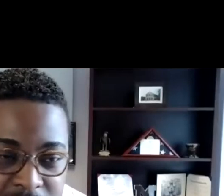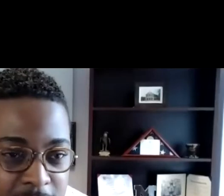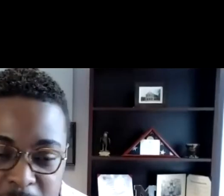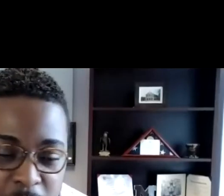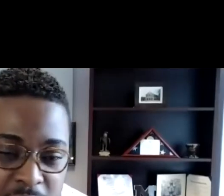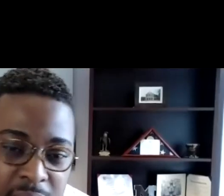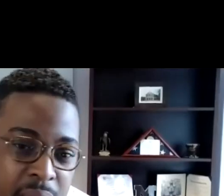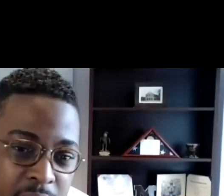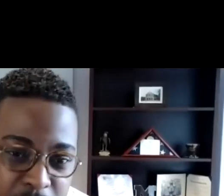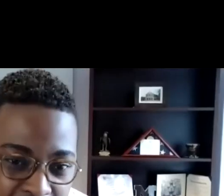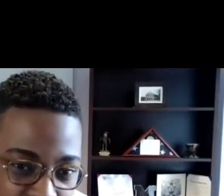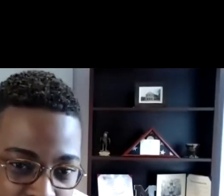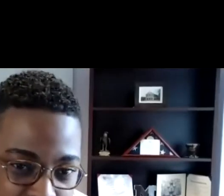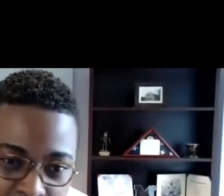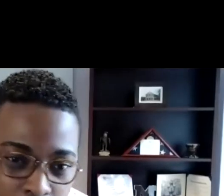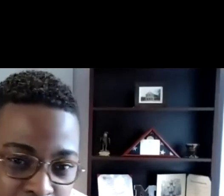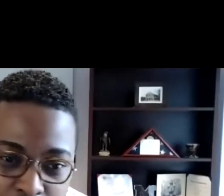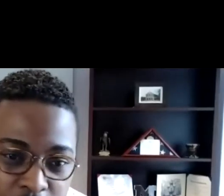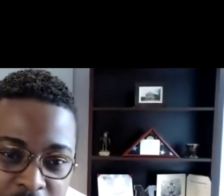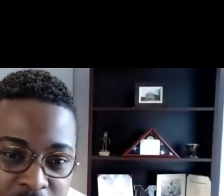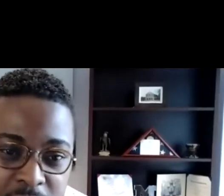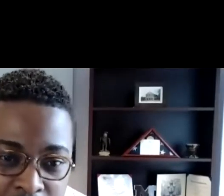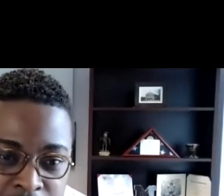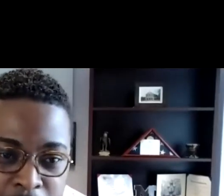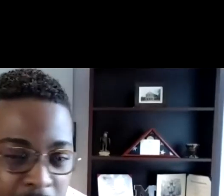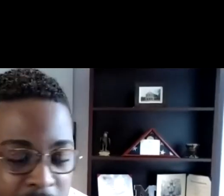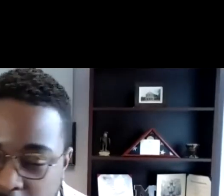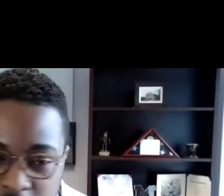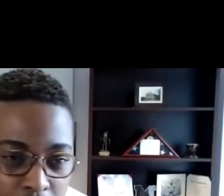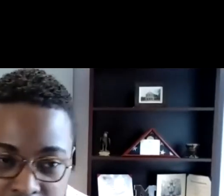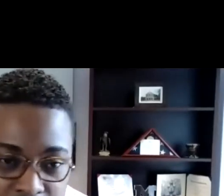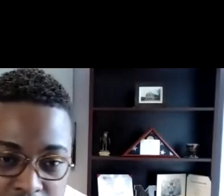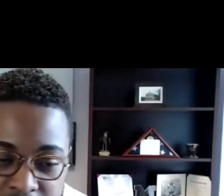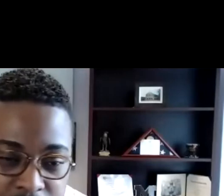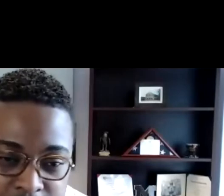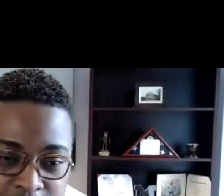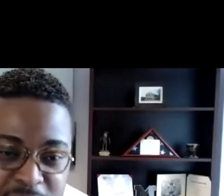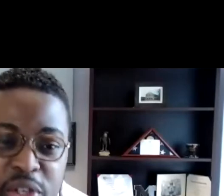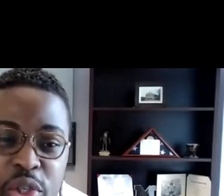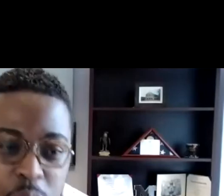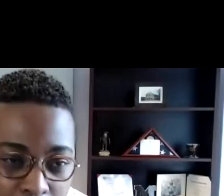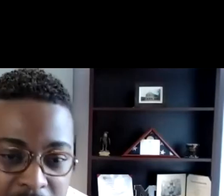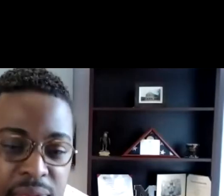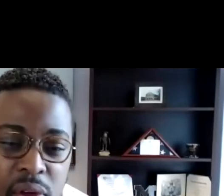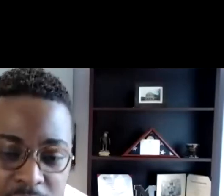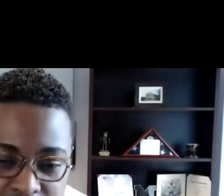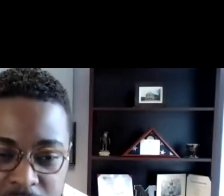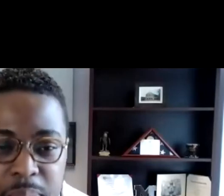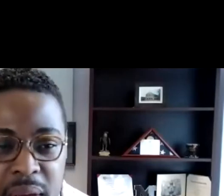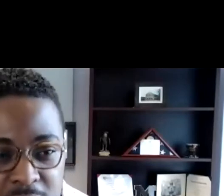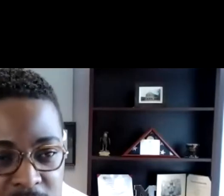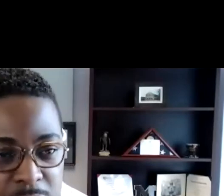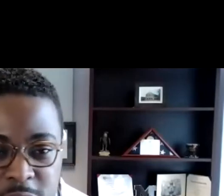slides, I tell people that if my voice is the only one you hear today, I have done you all a disservice. Because you all have thoughts